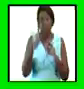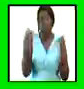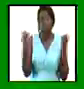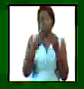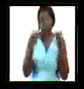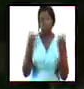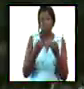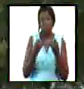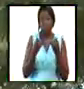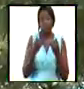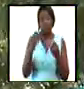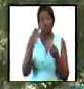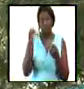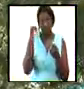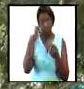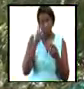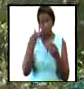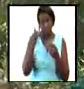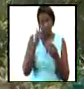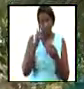us.